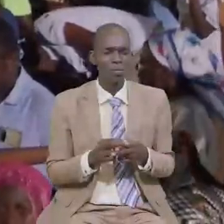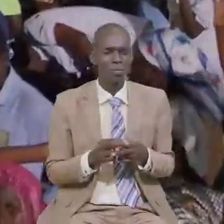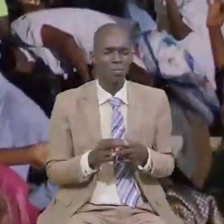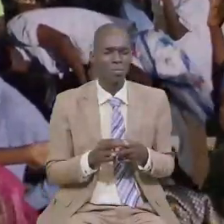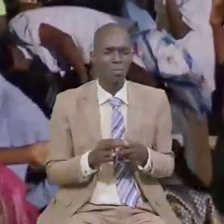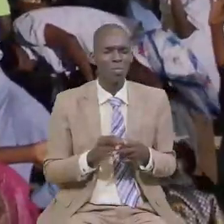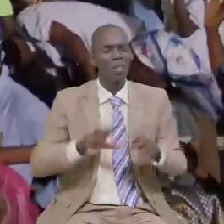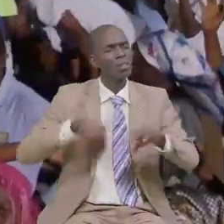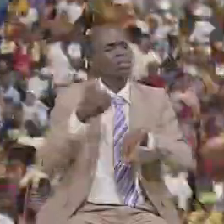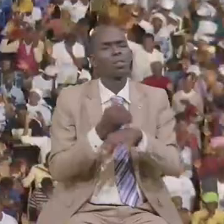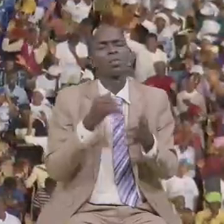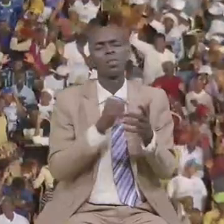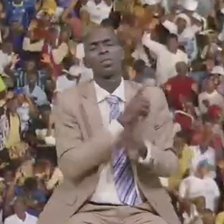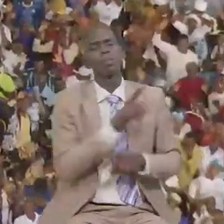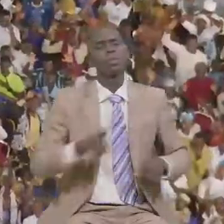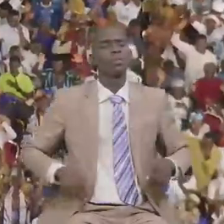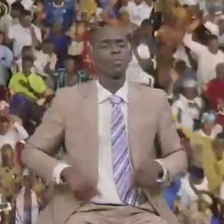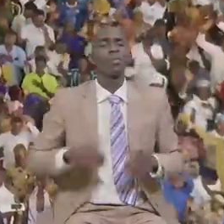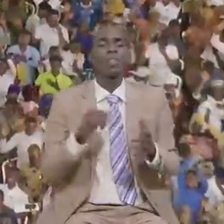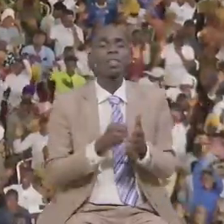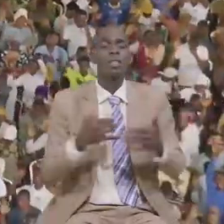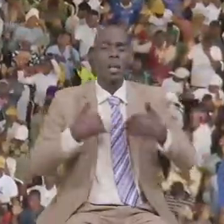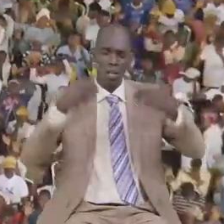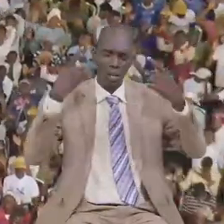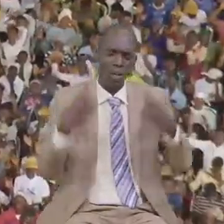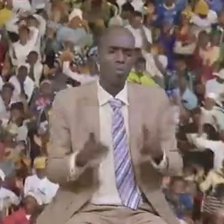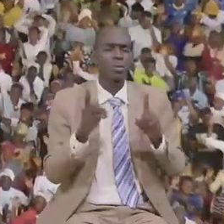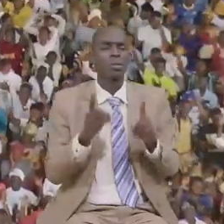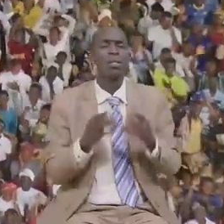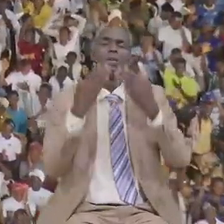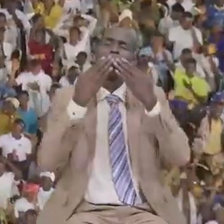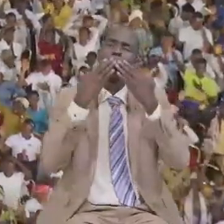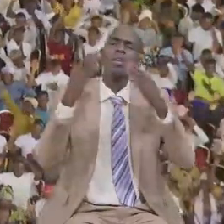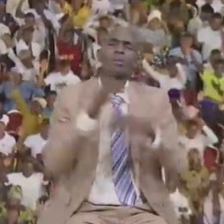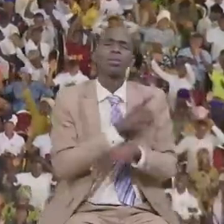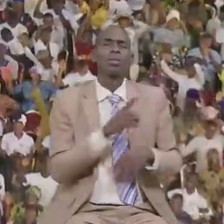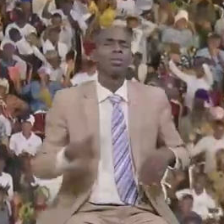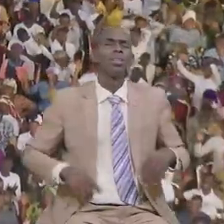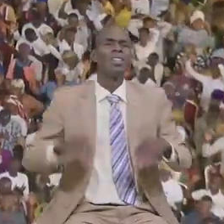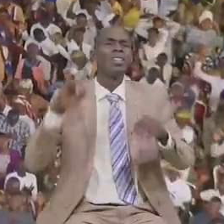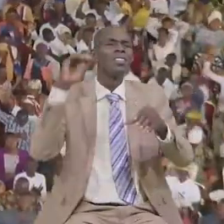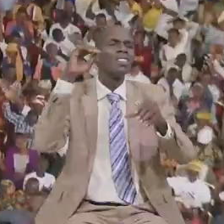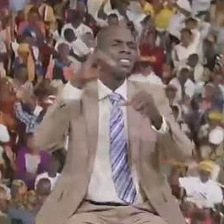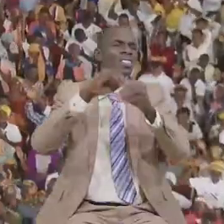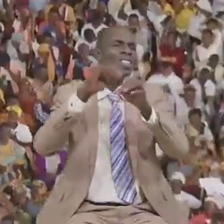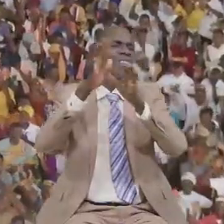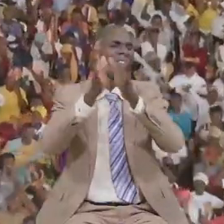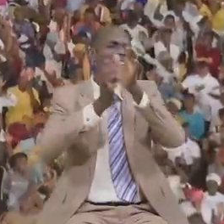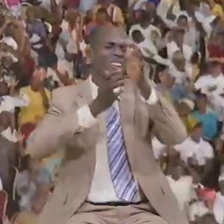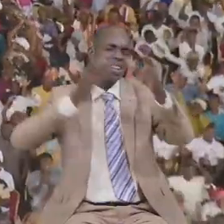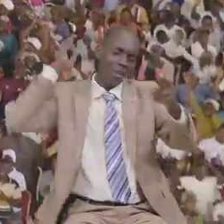Confirm it, Lord. It is done. Thank you, Lord. In Jesus' name